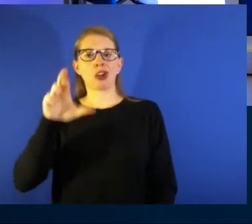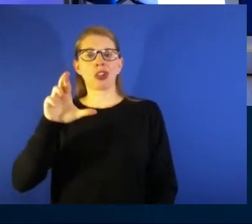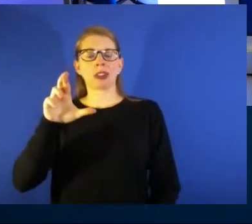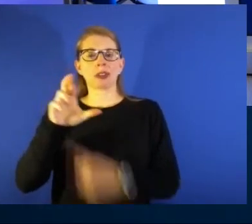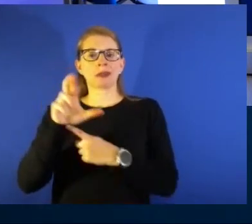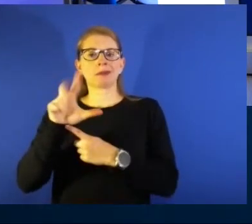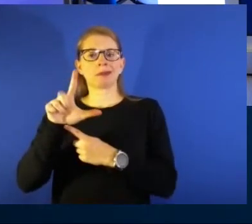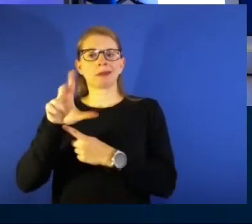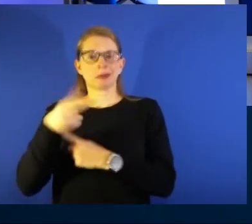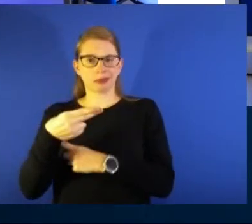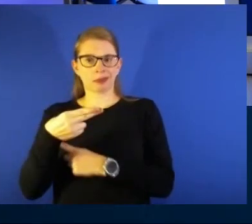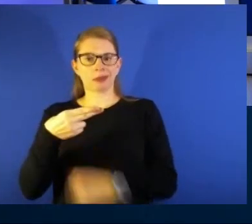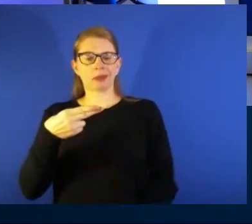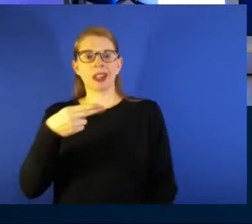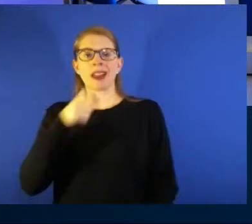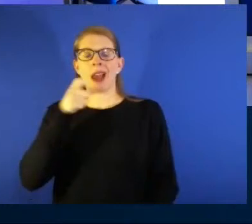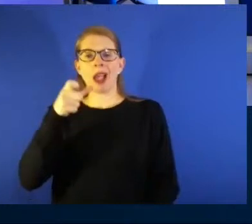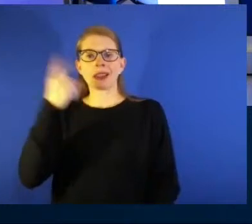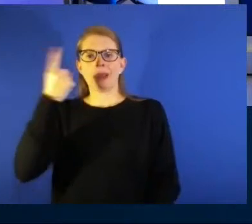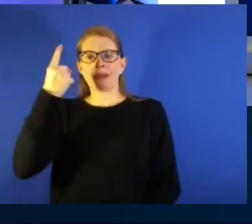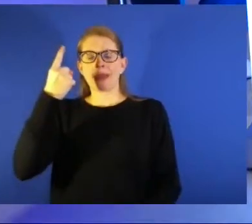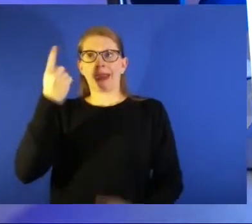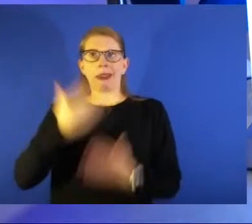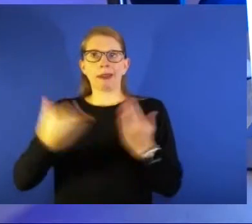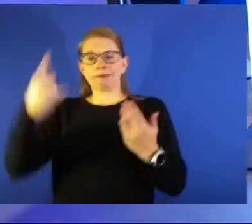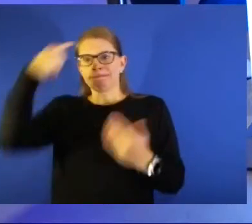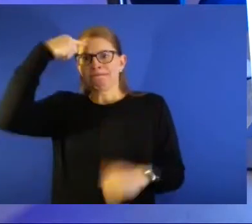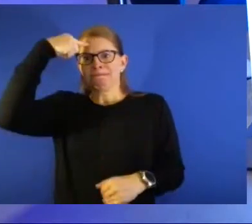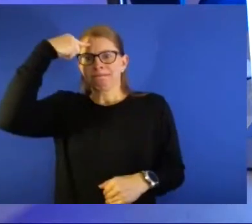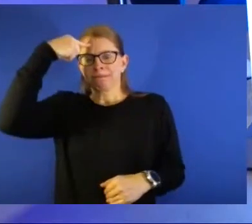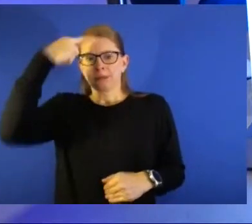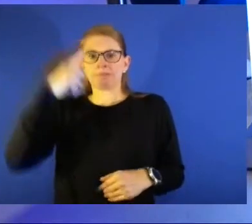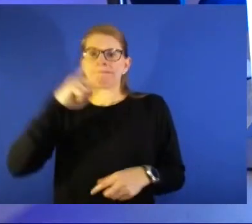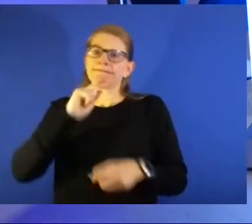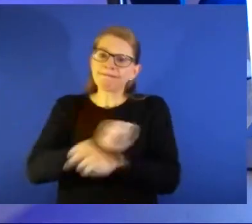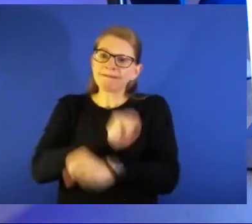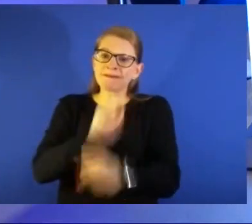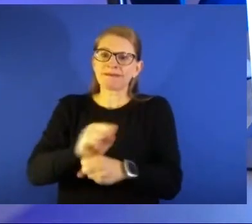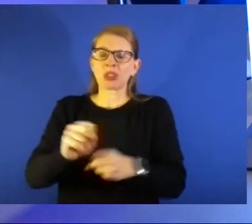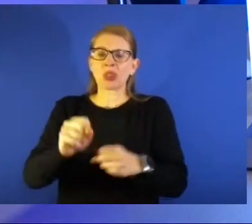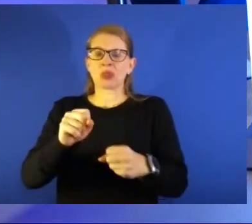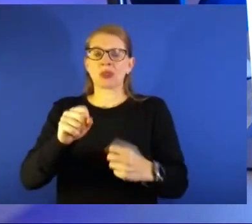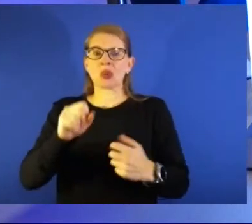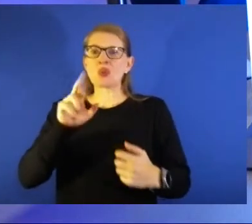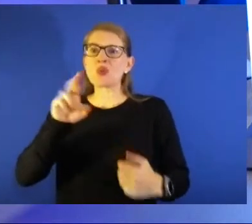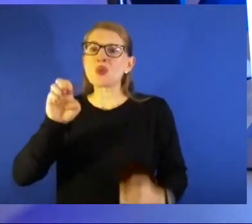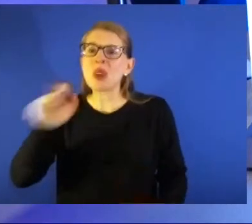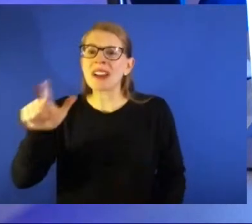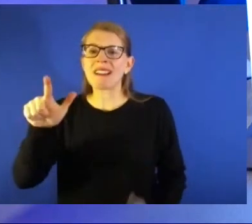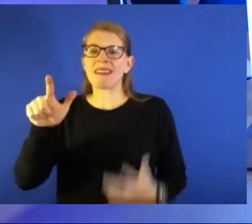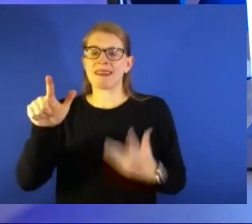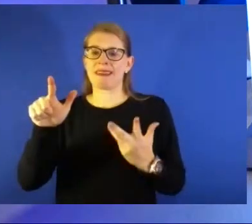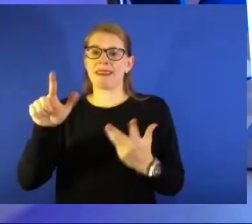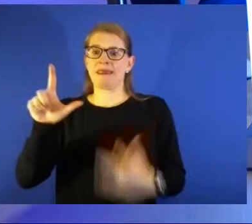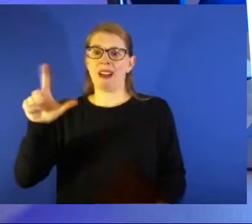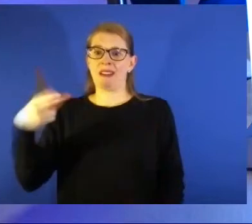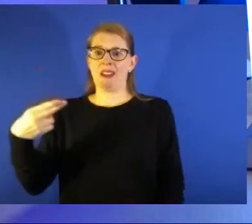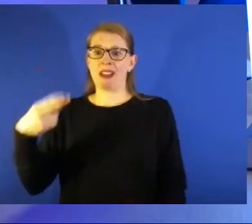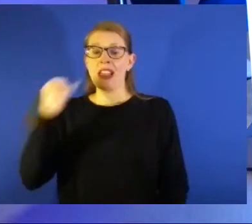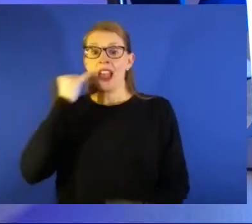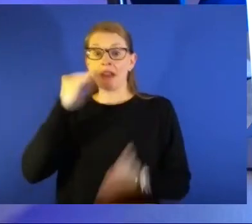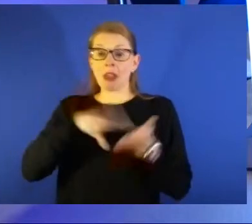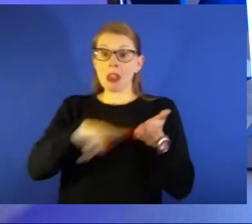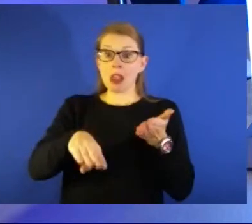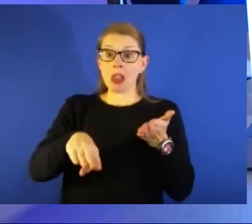haulers get other people to let other people know that it's a real thing? So if you're lucky enough to get out of the ICU, then you're unlucky enough to be part of